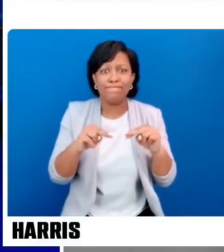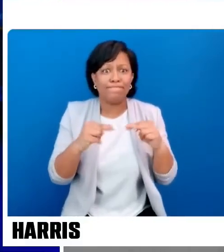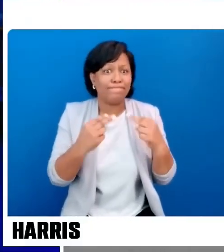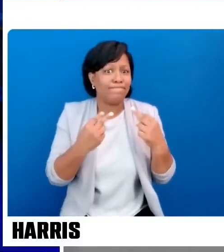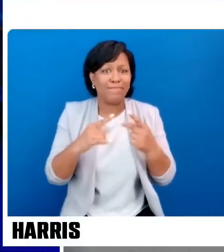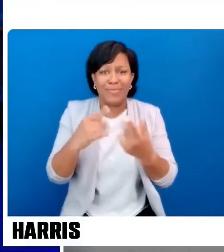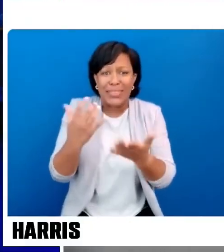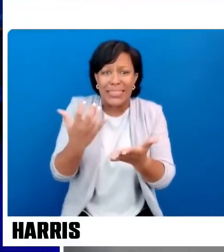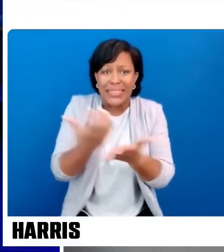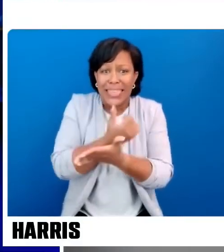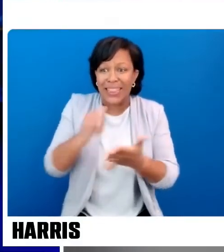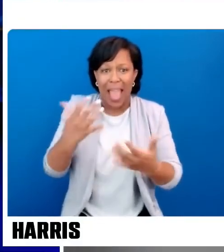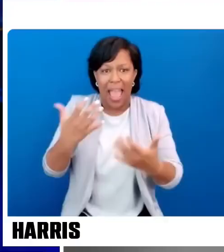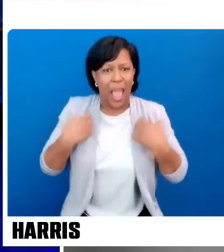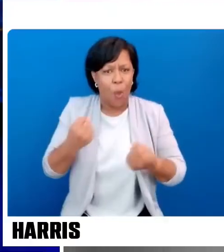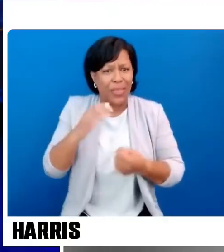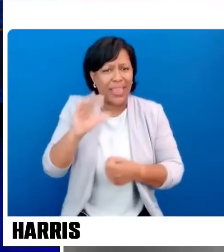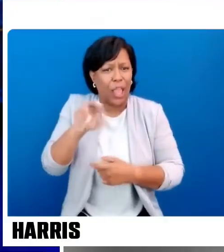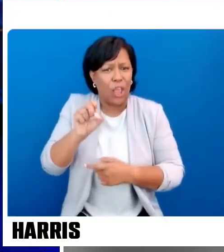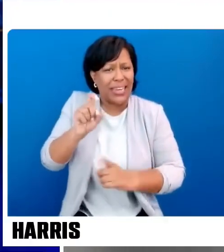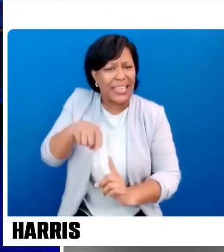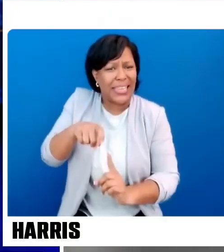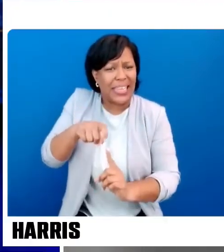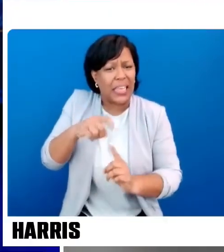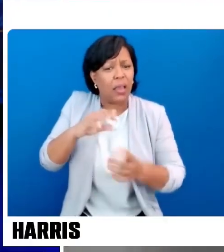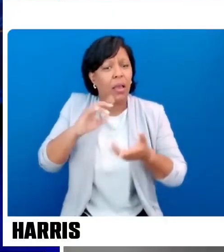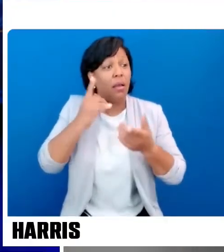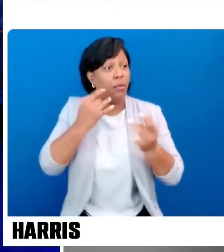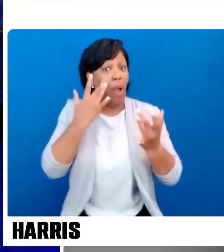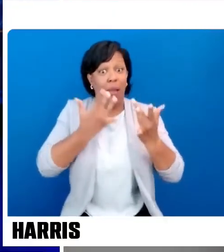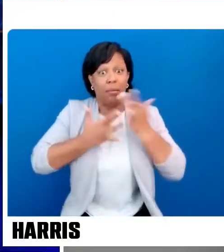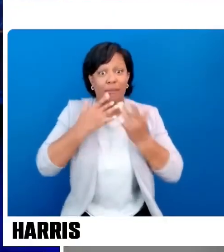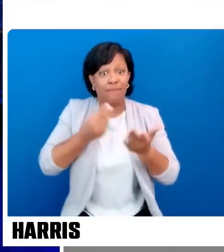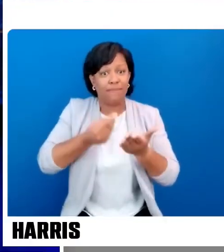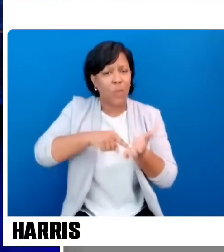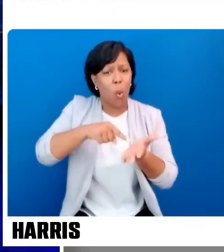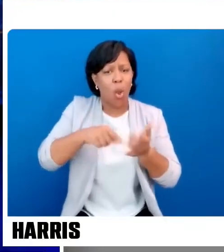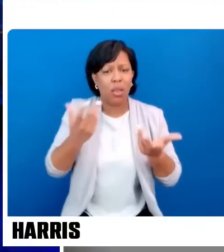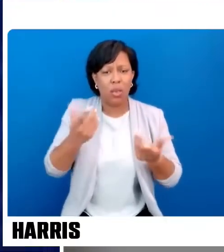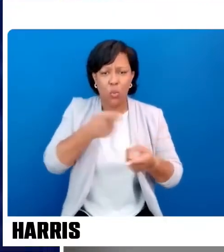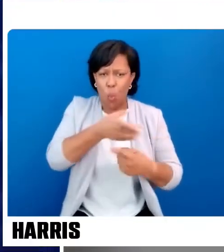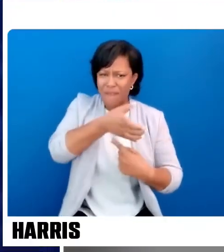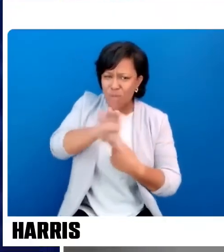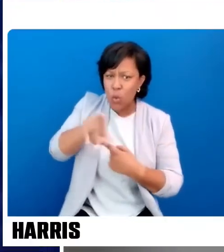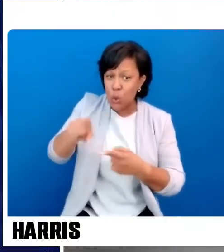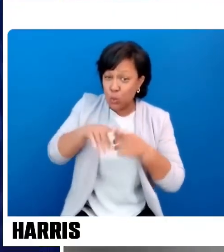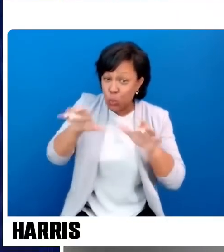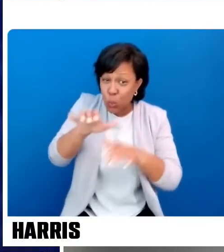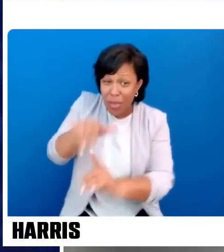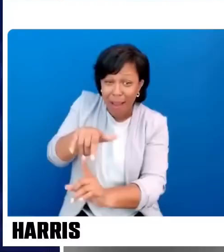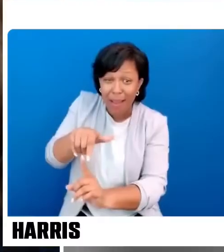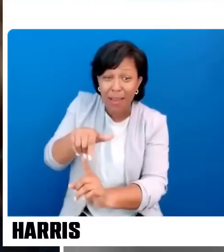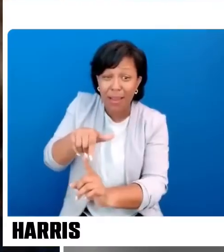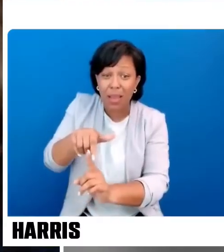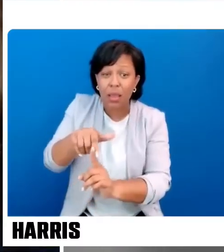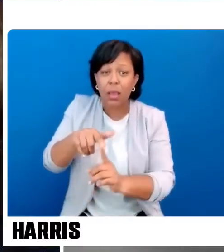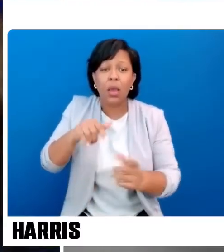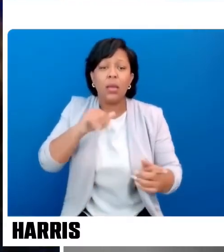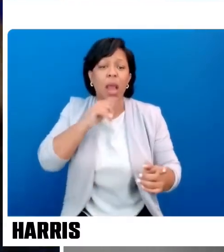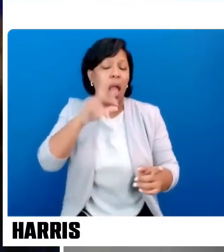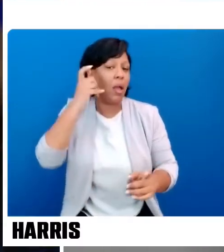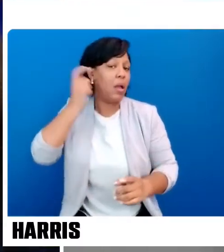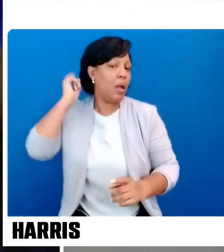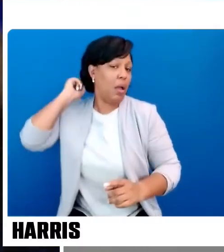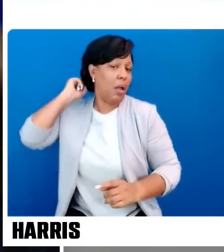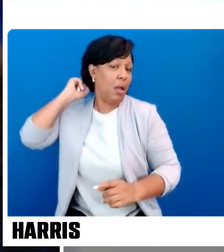can afford to do it, and what you are putting her through is unconscionable. And the people of America